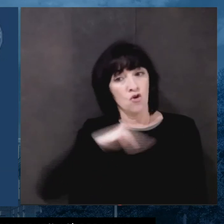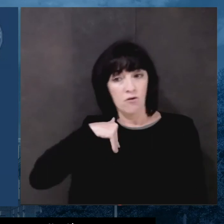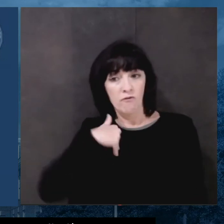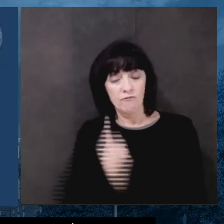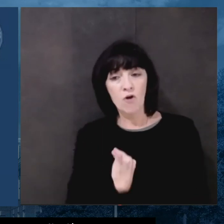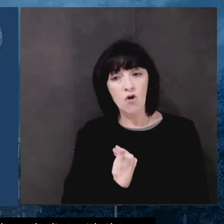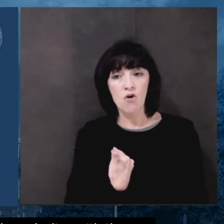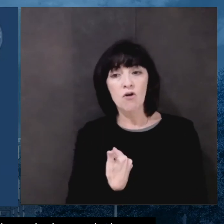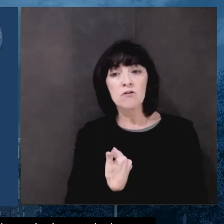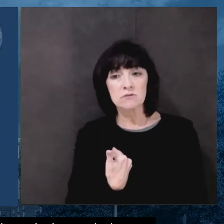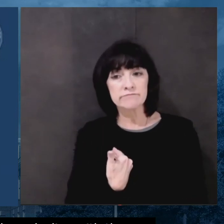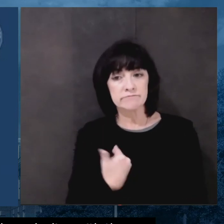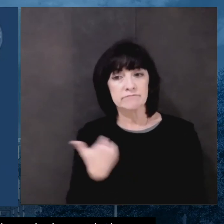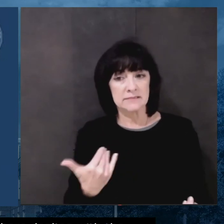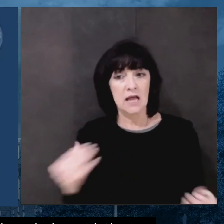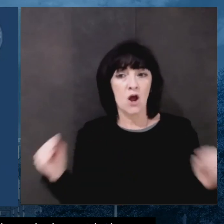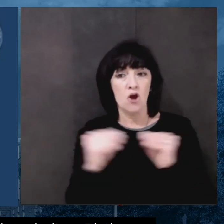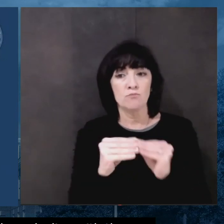again?